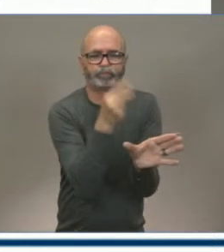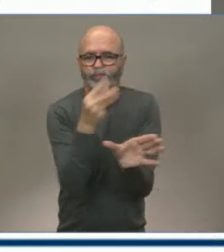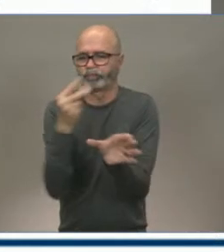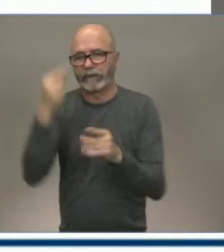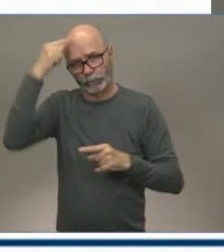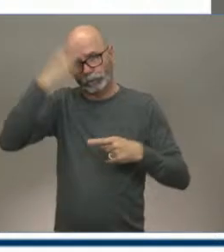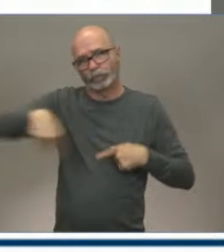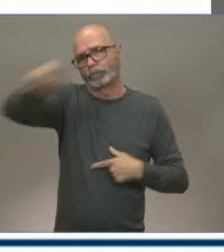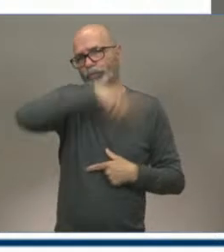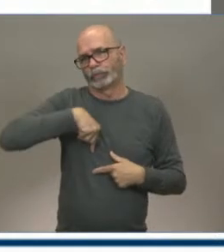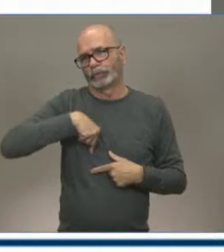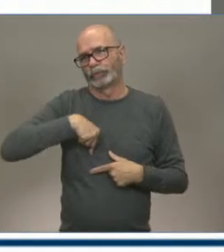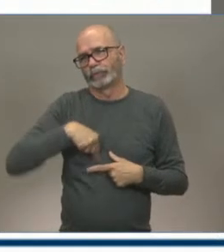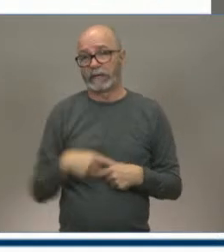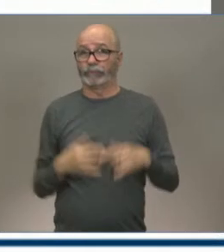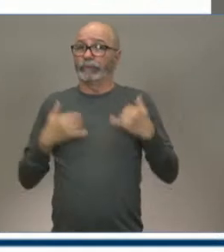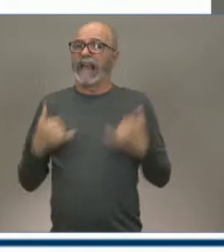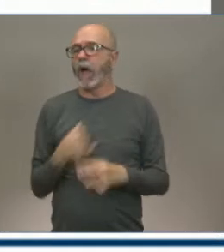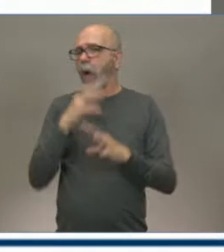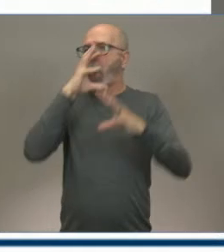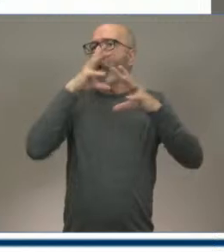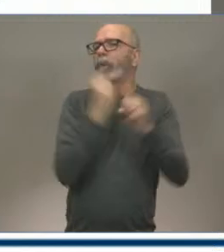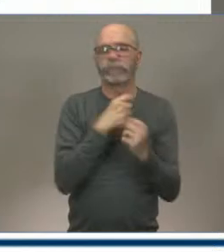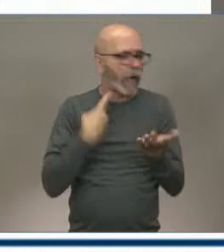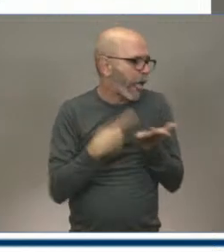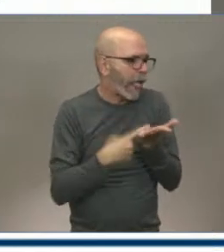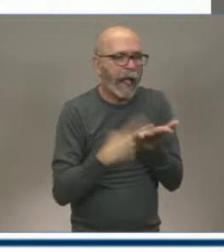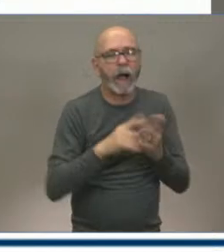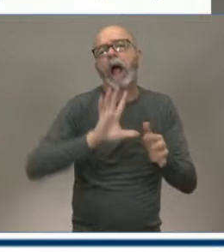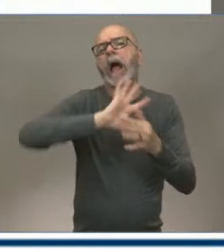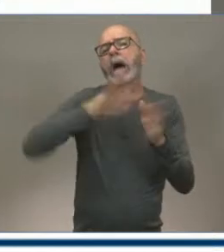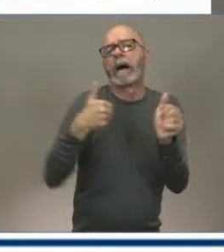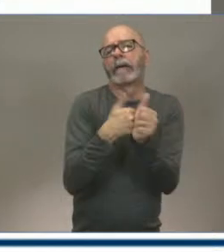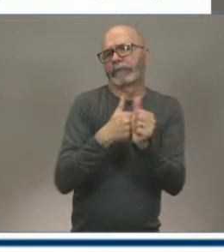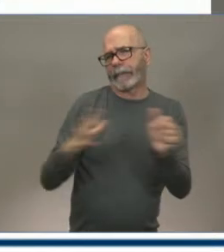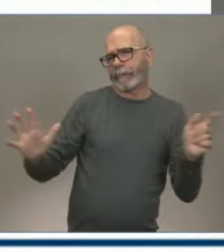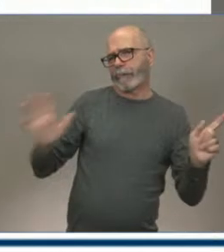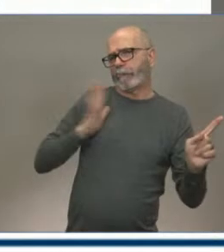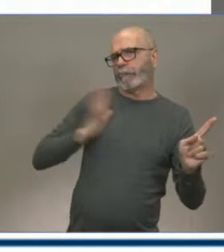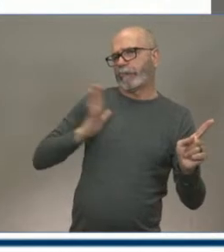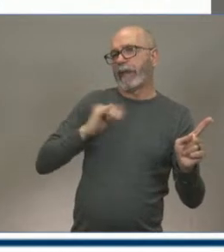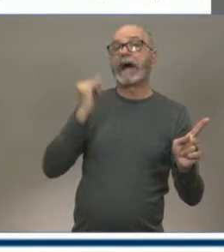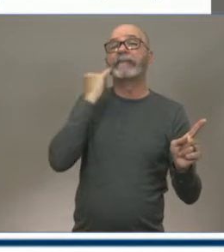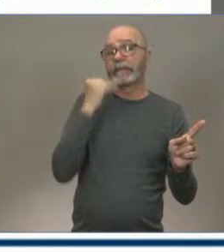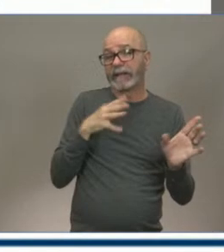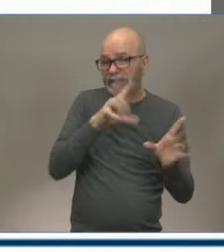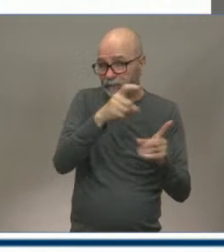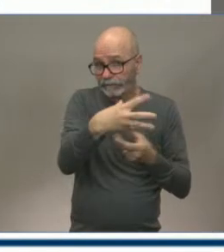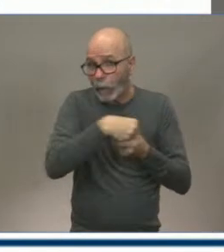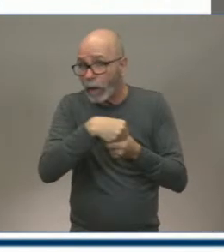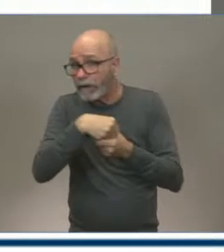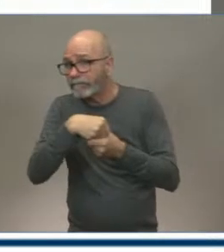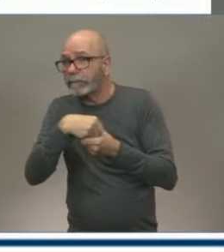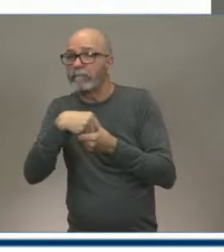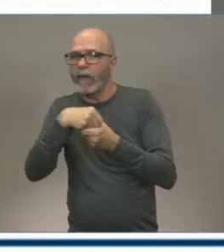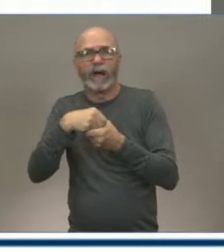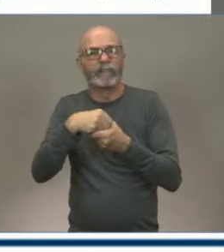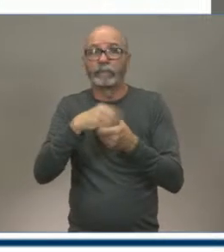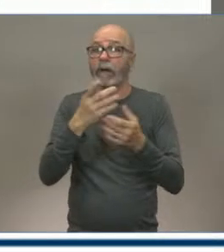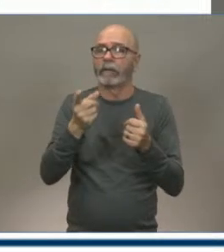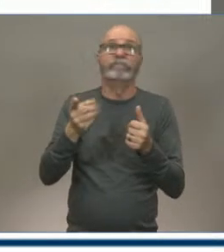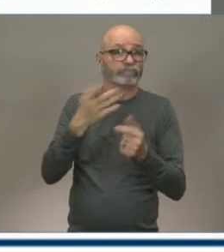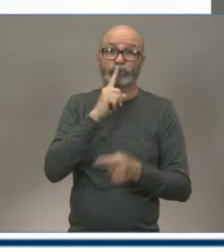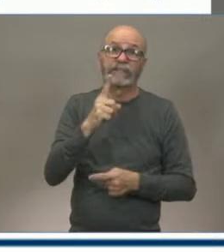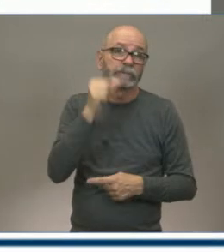them now and how we potentially see them being involved. And as I said yesterday, we started at a very productive first discussion with